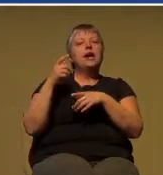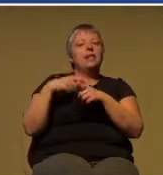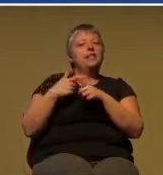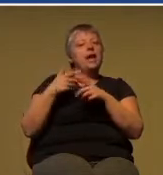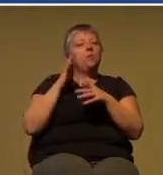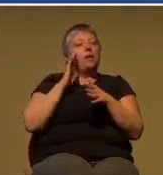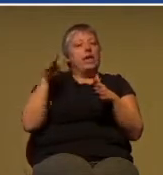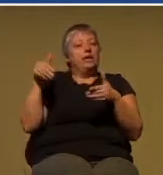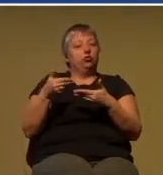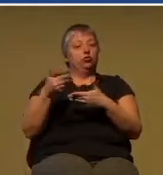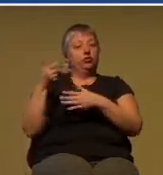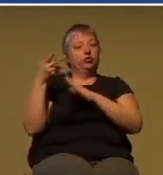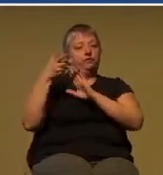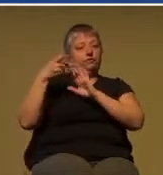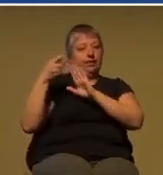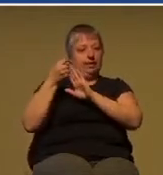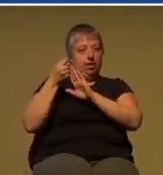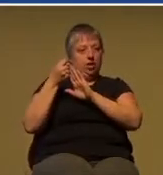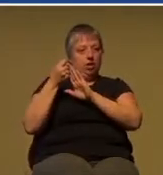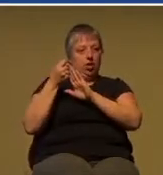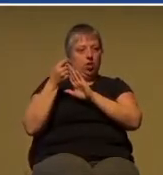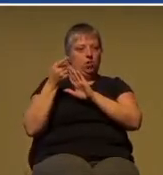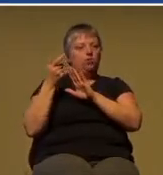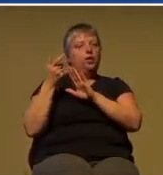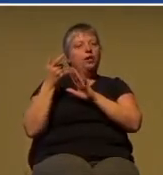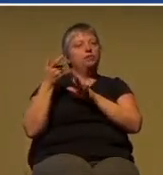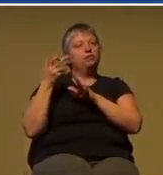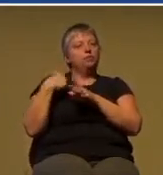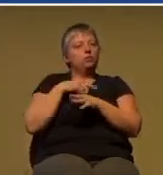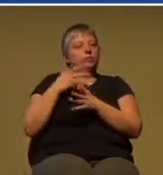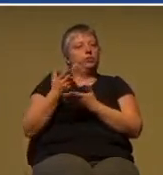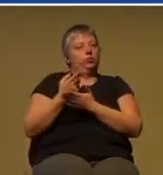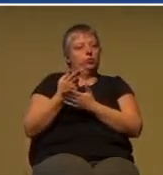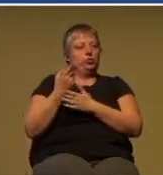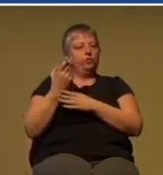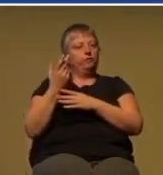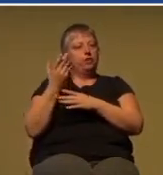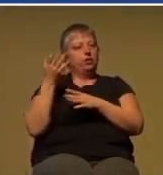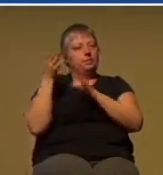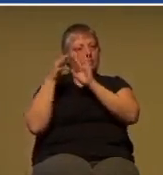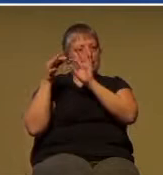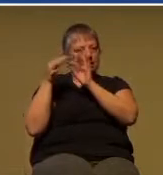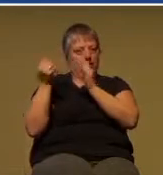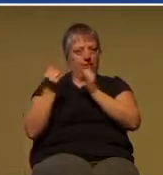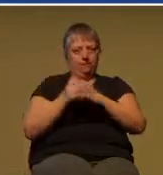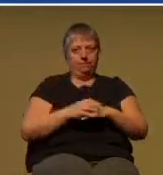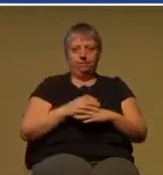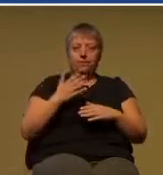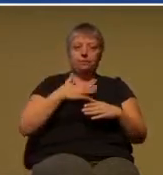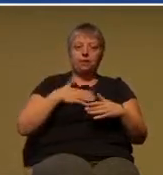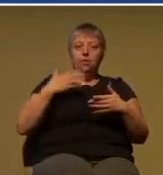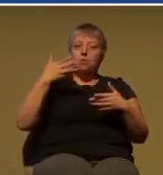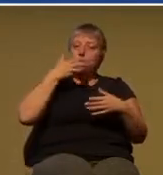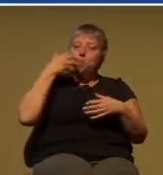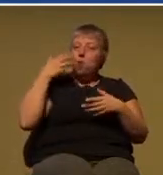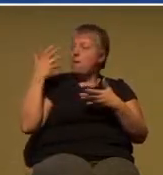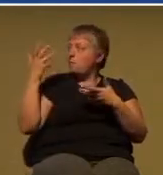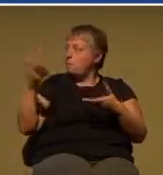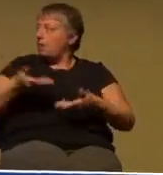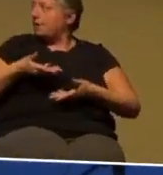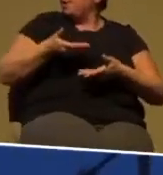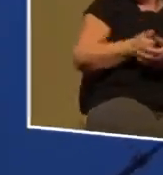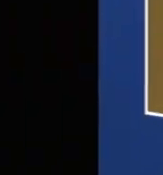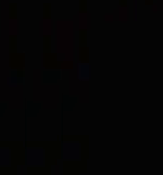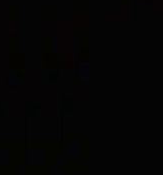that we're going to use for the message this morning. Give them a warm Maranatha welcome.